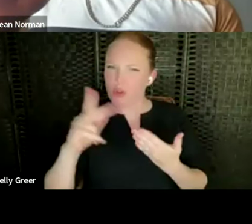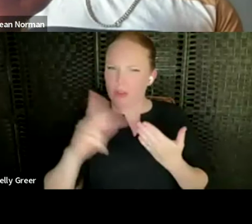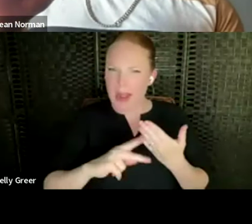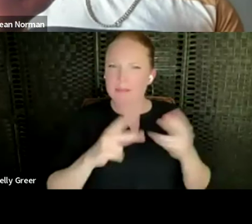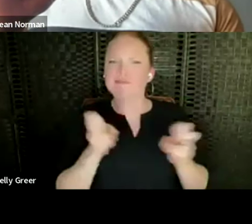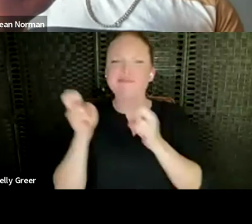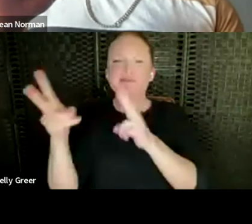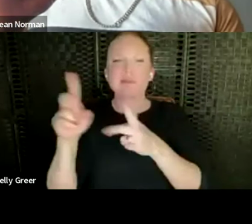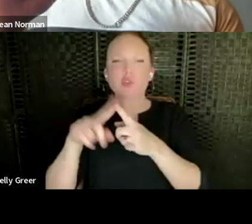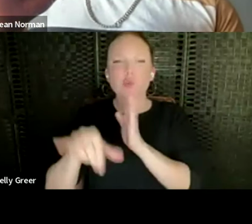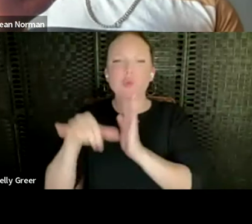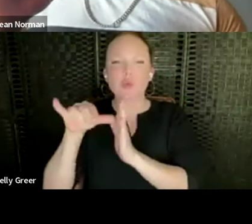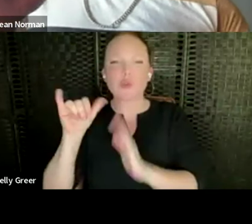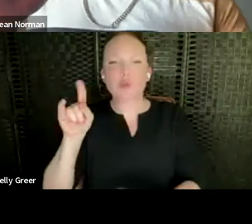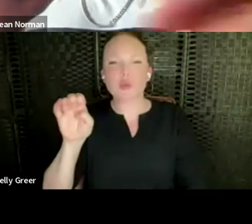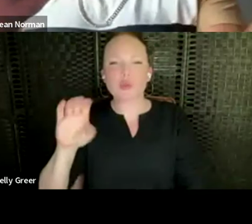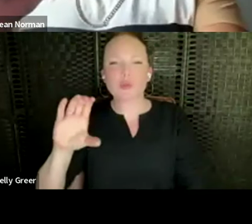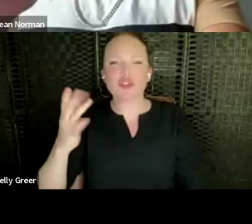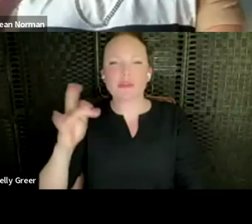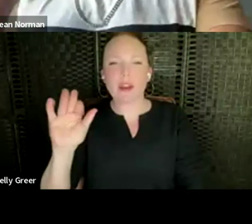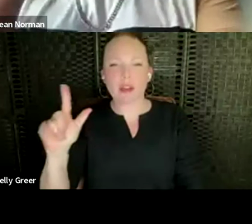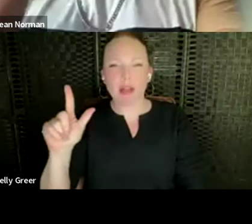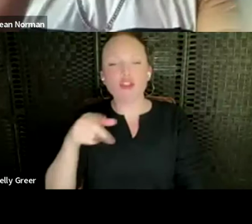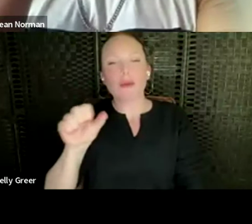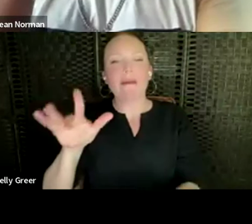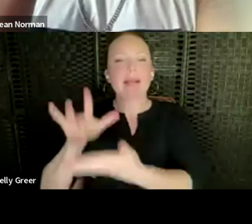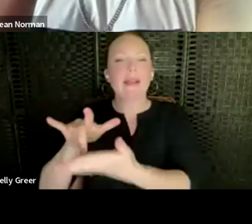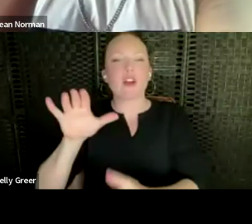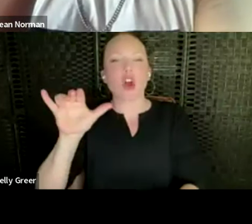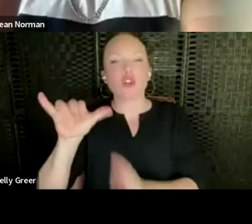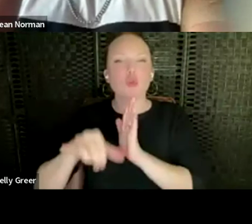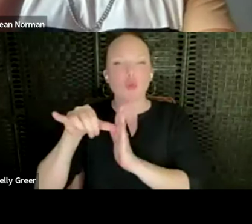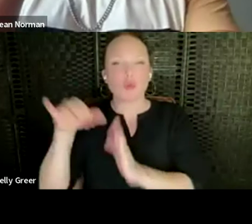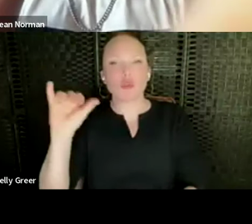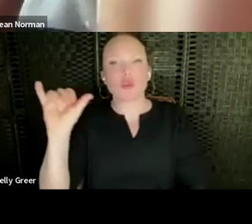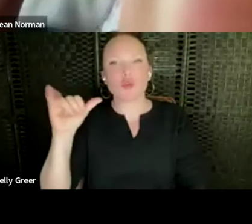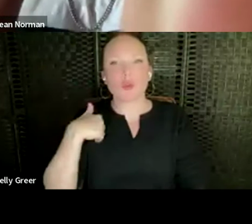YouTube channel, and so you can also go there as a reference.